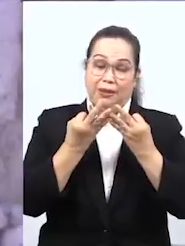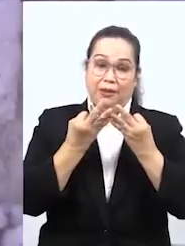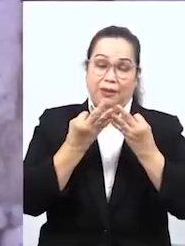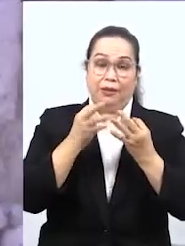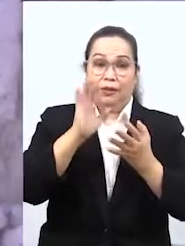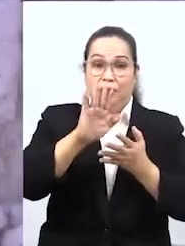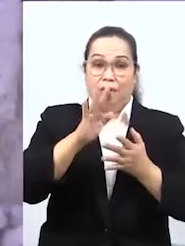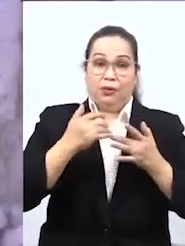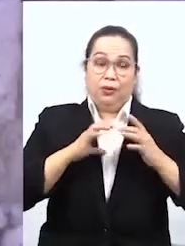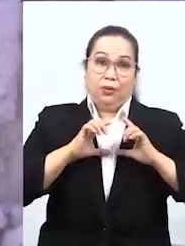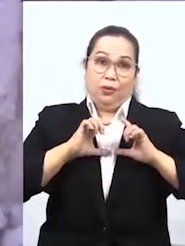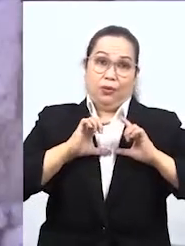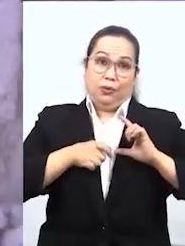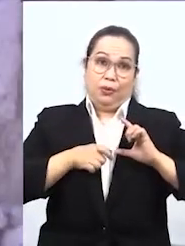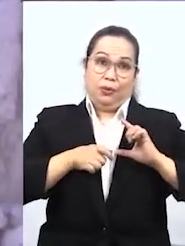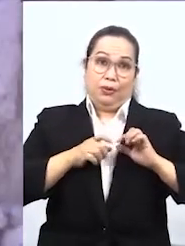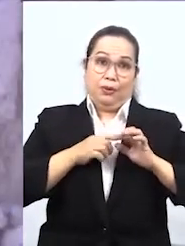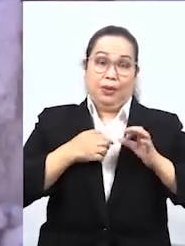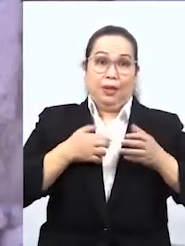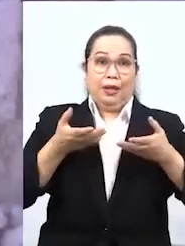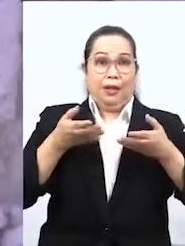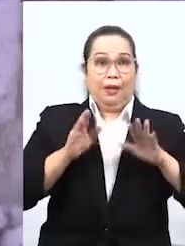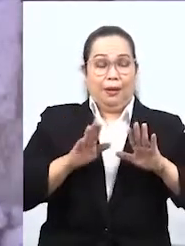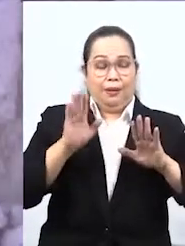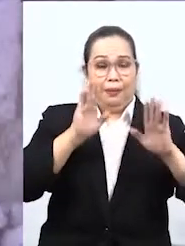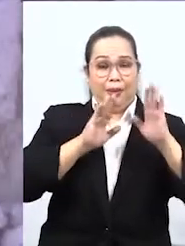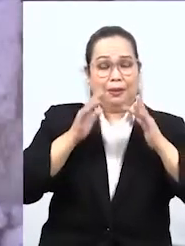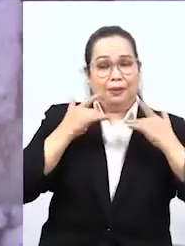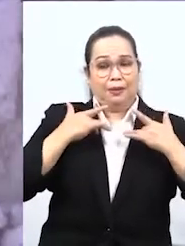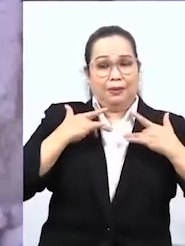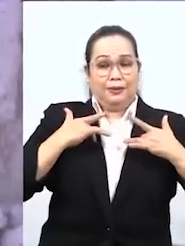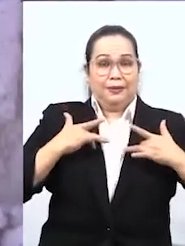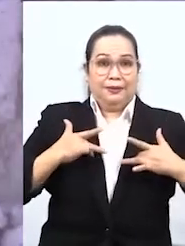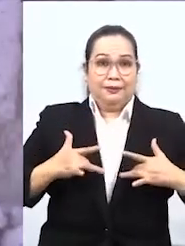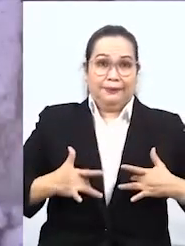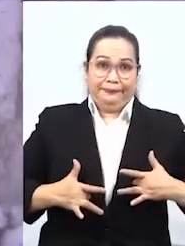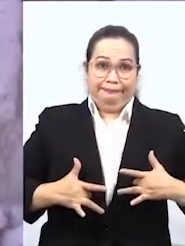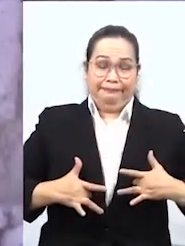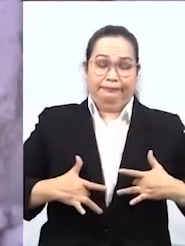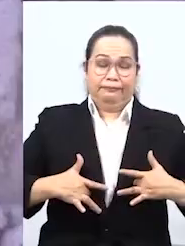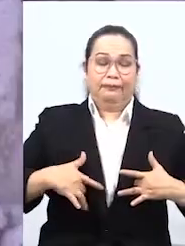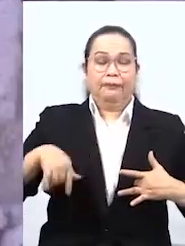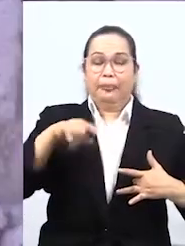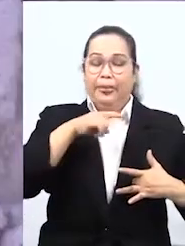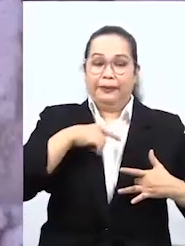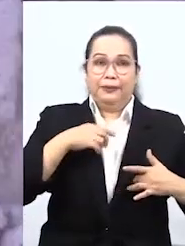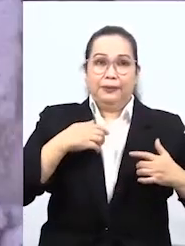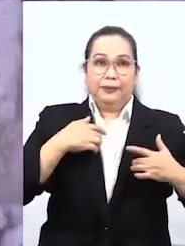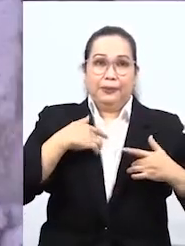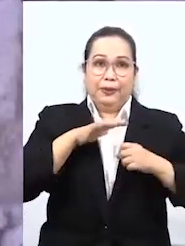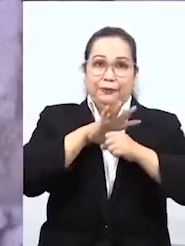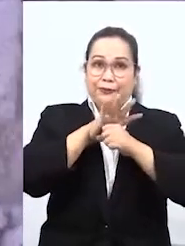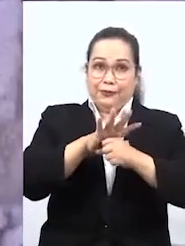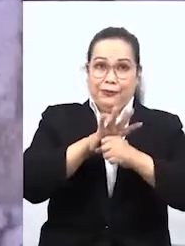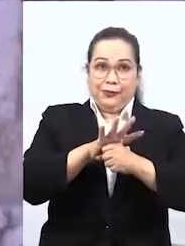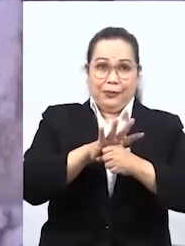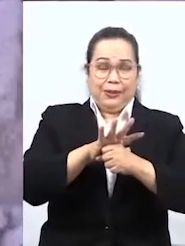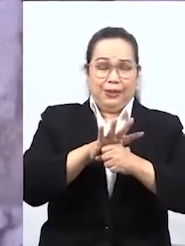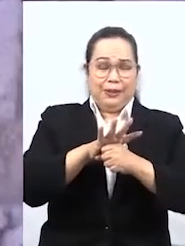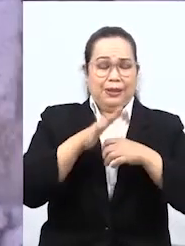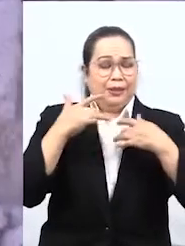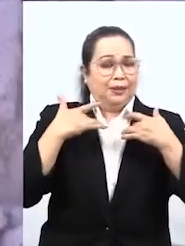brokenhearted over What's happening as we go through the tensions and the stress and the